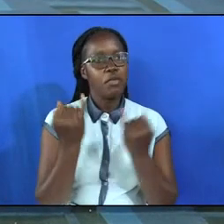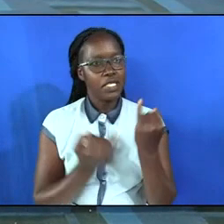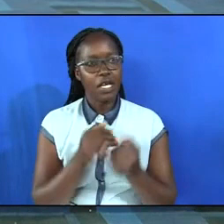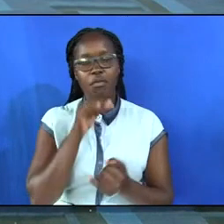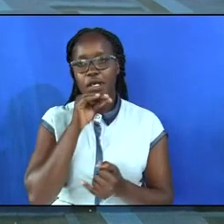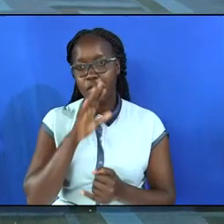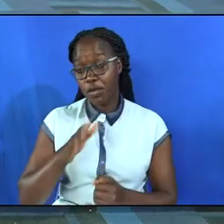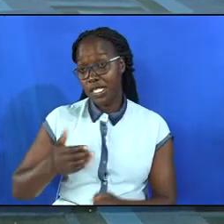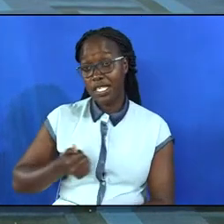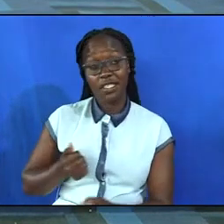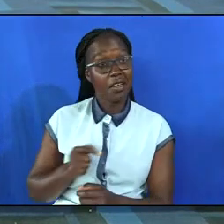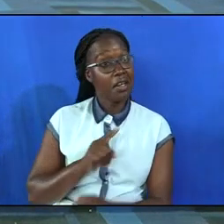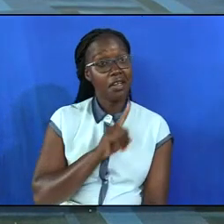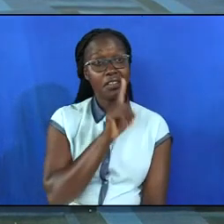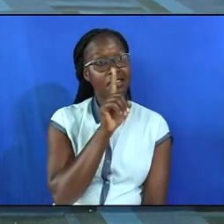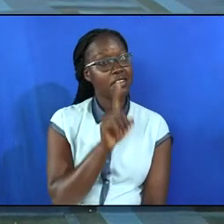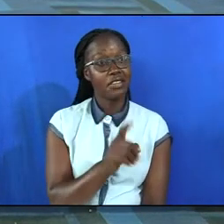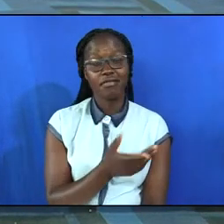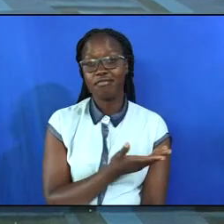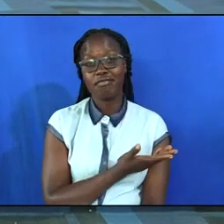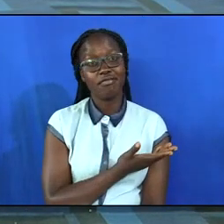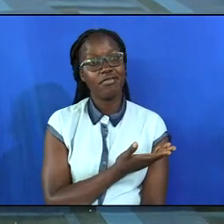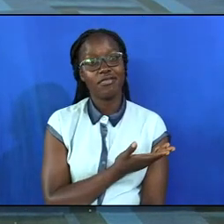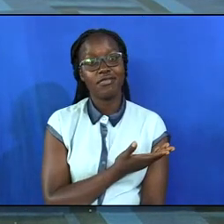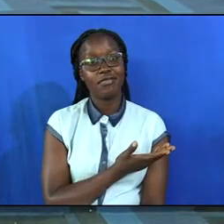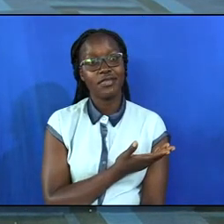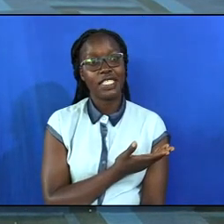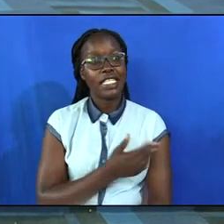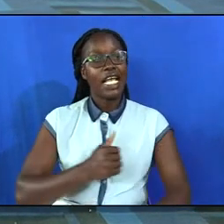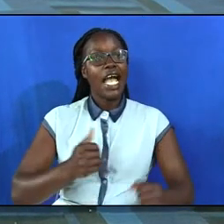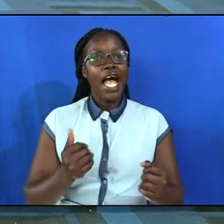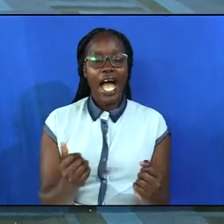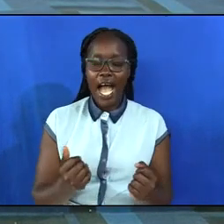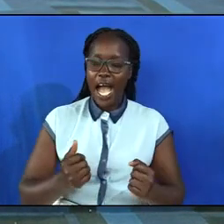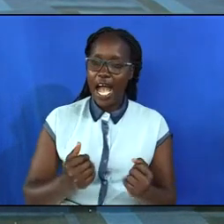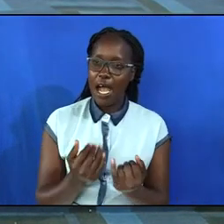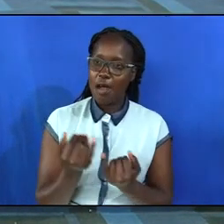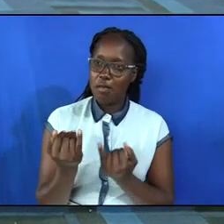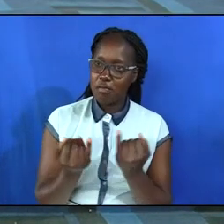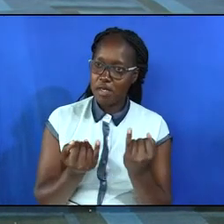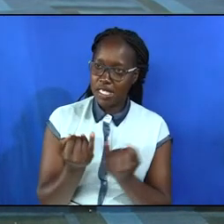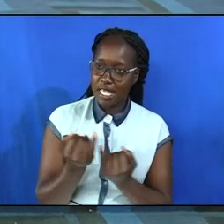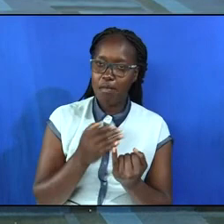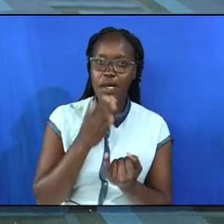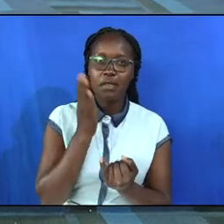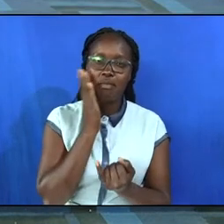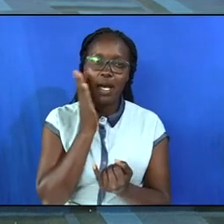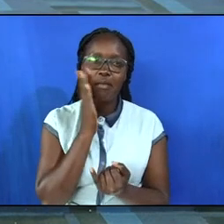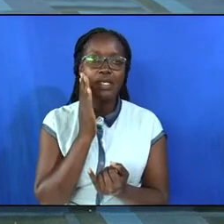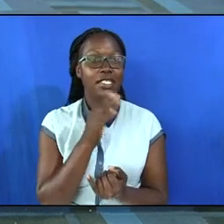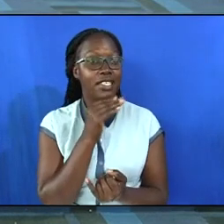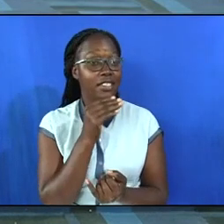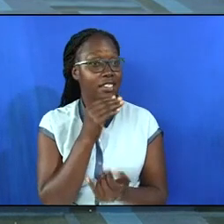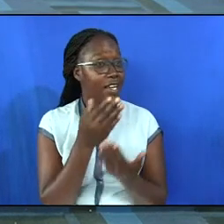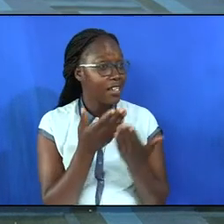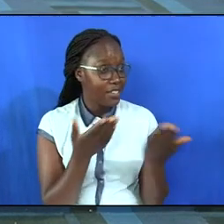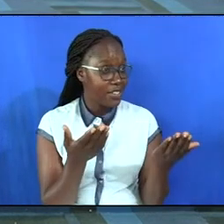Sabbath, boys and girls. Happy Sabbath, mommies and daddies.